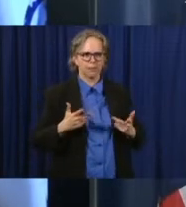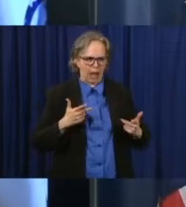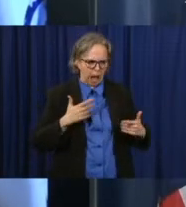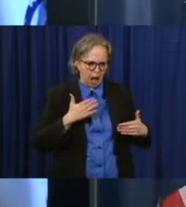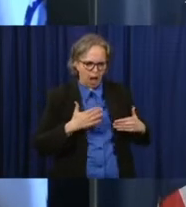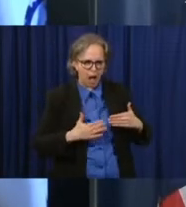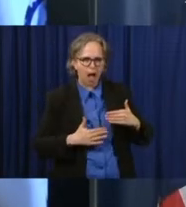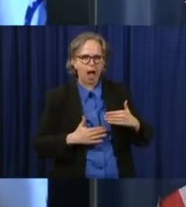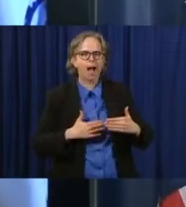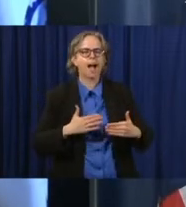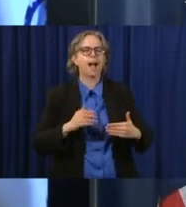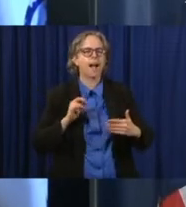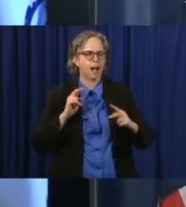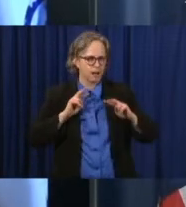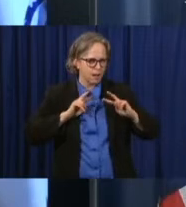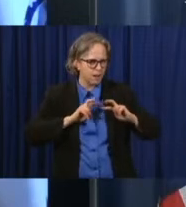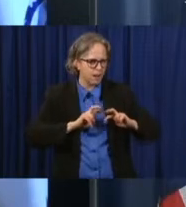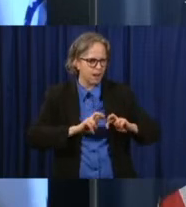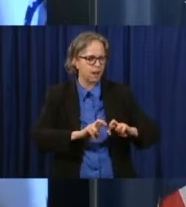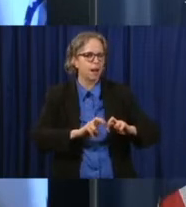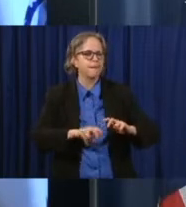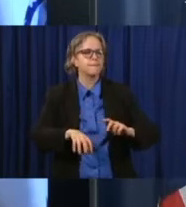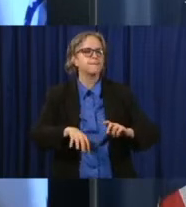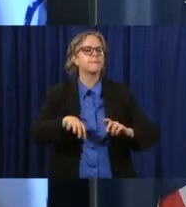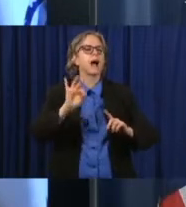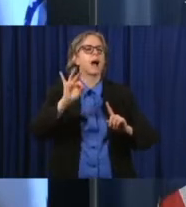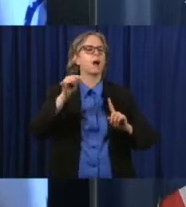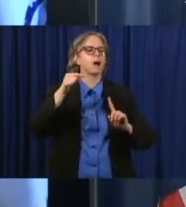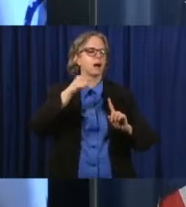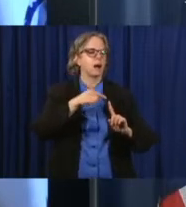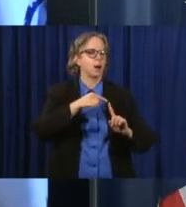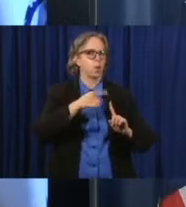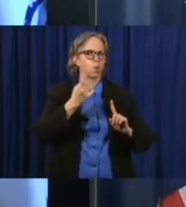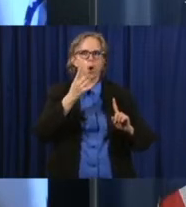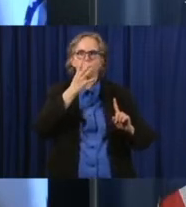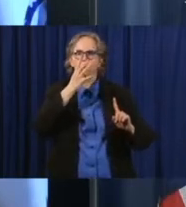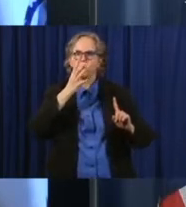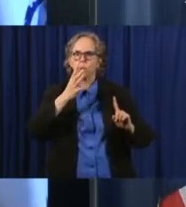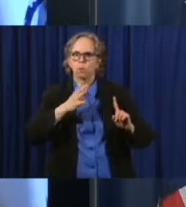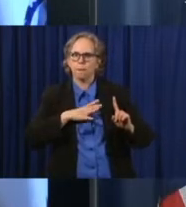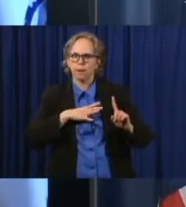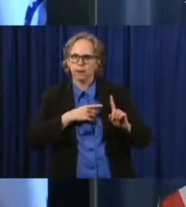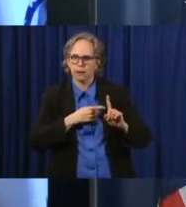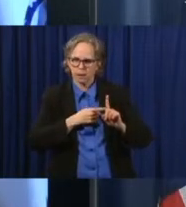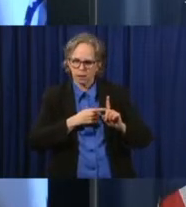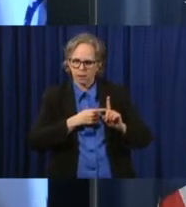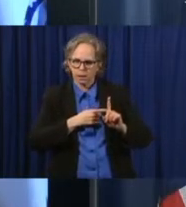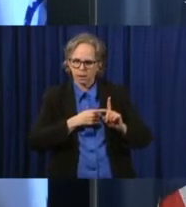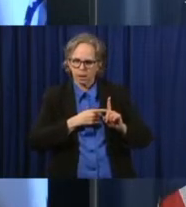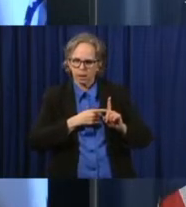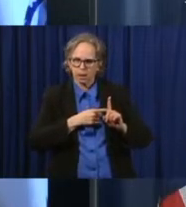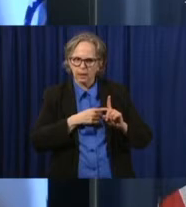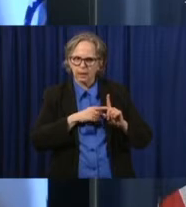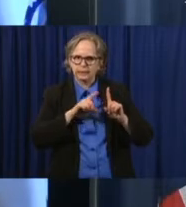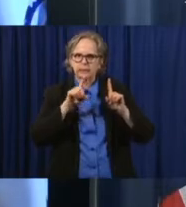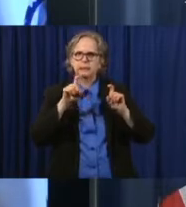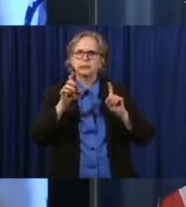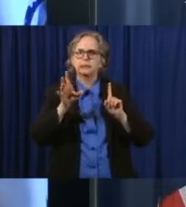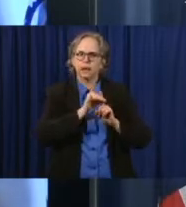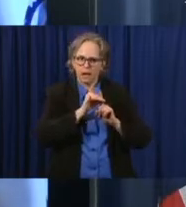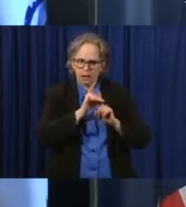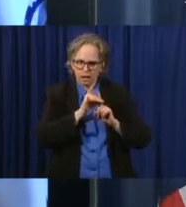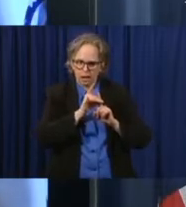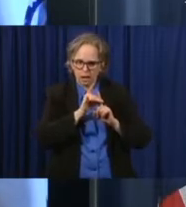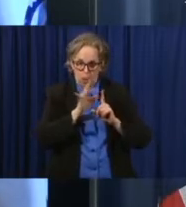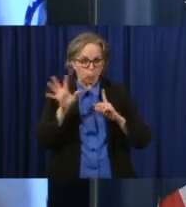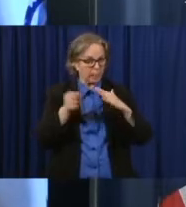a female that was received at the Ohio Reformatory for Women Reception Center, and she was tested positive upon entry.